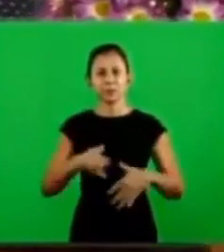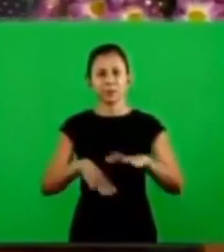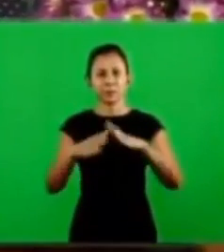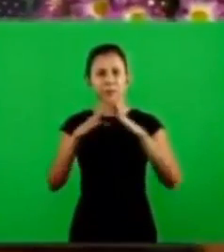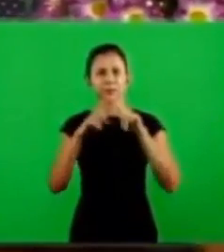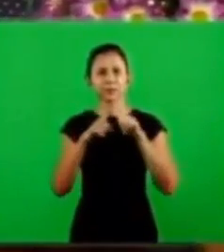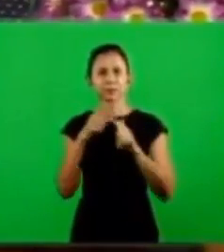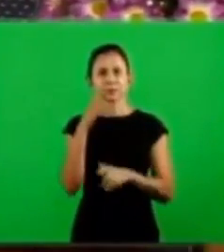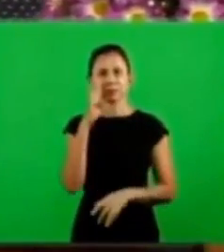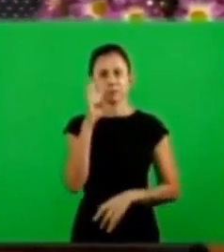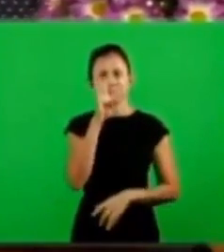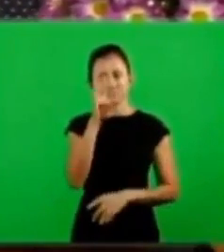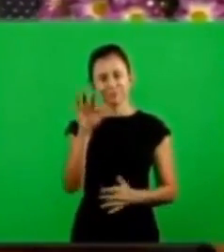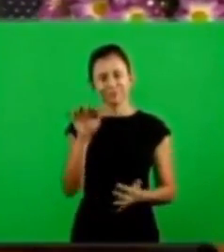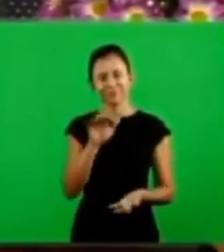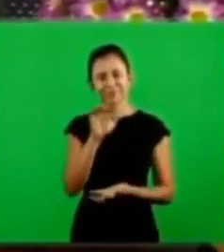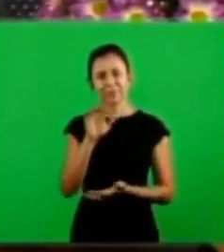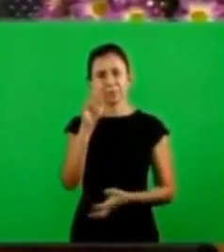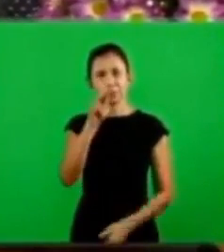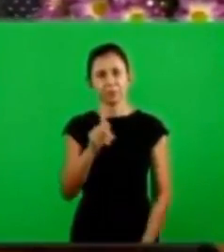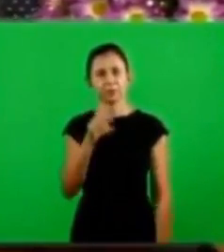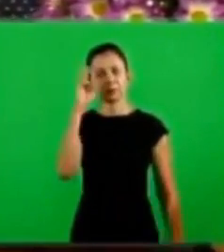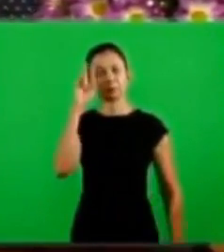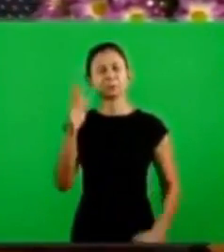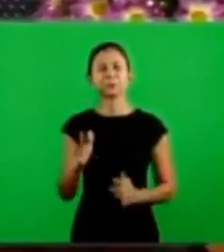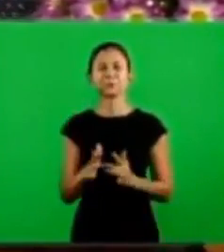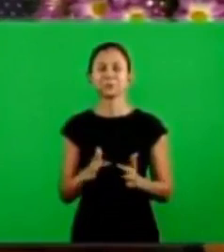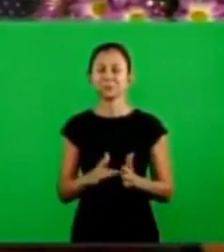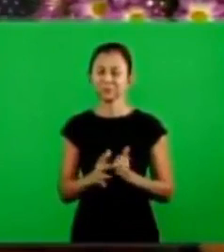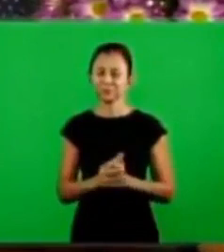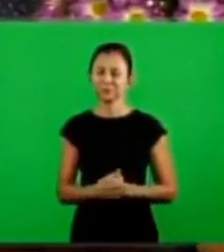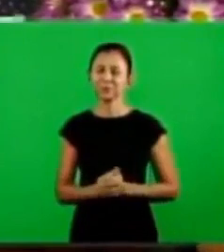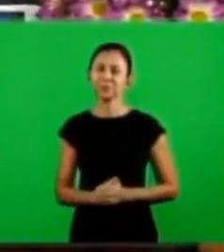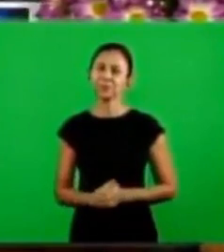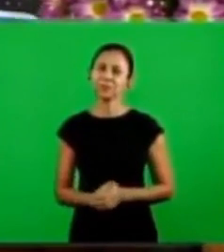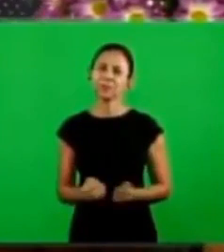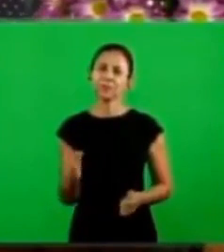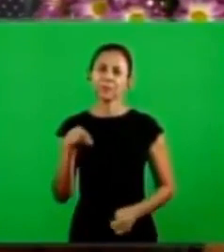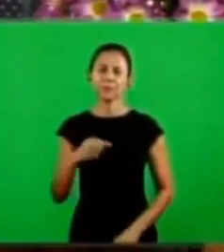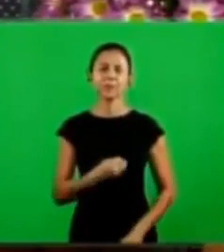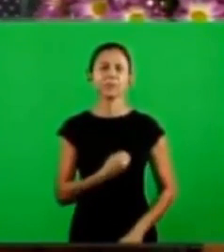We greet our brethren in all the churches around the world with the peace of the Lord.